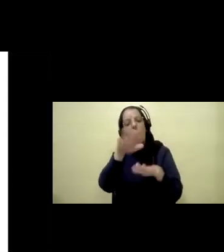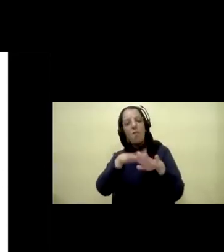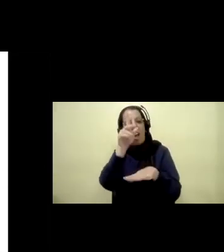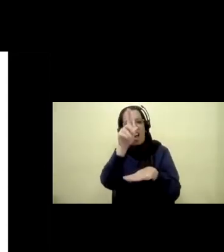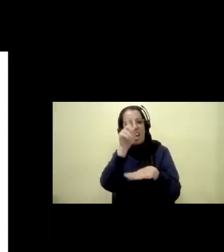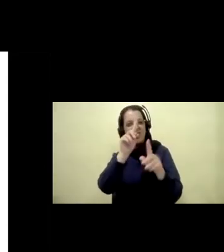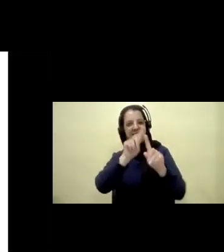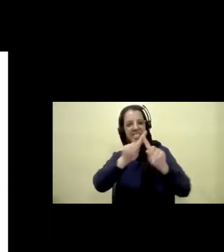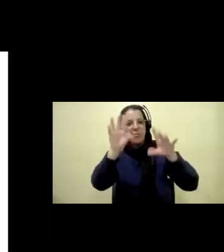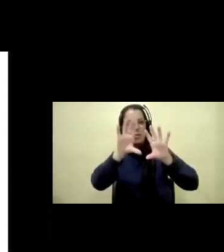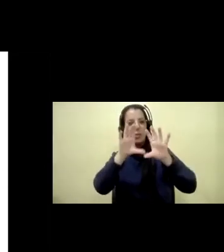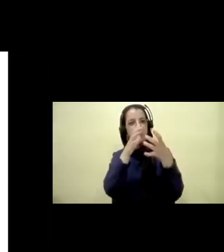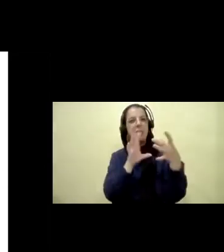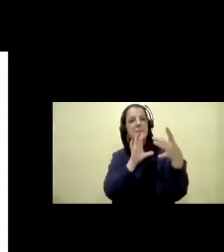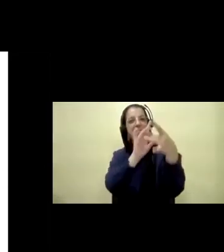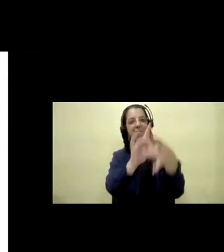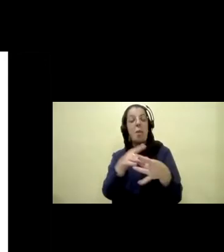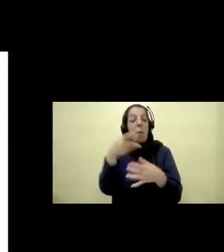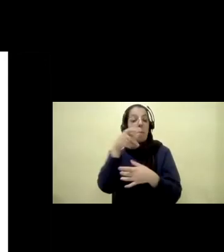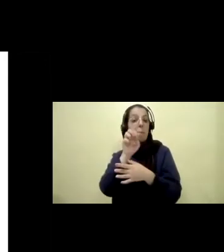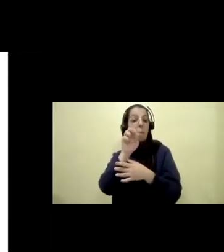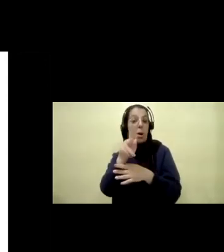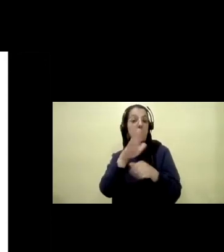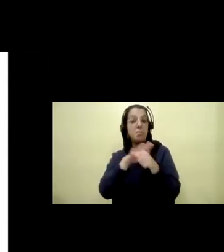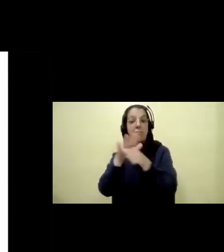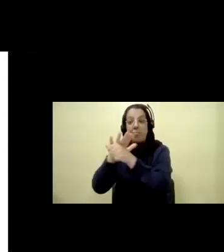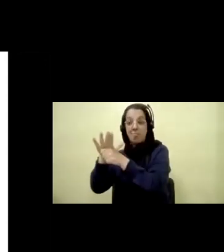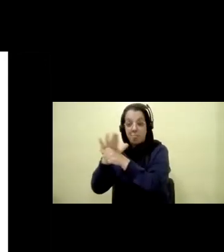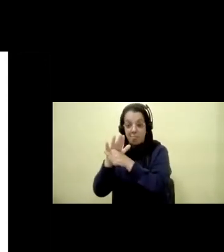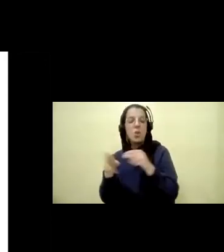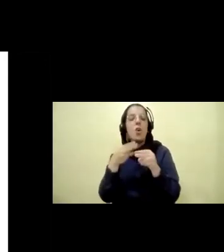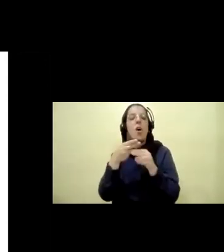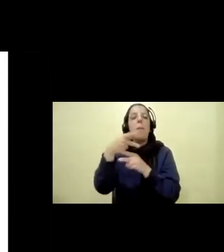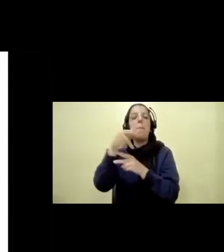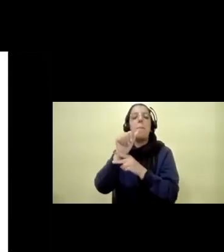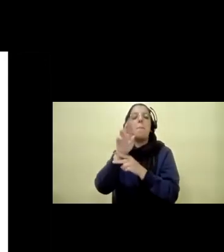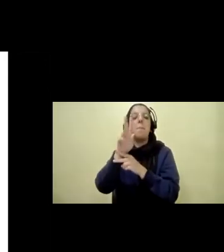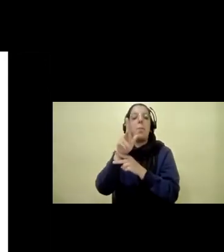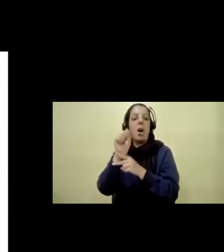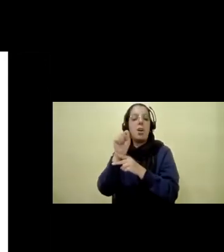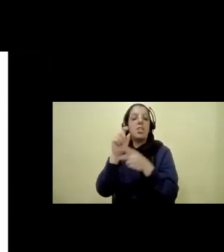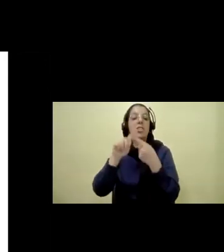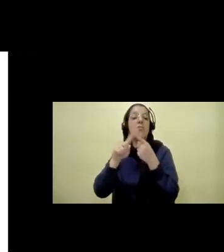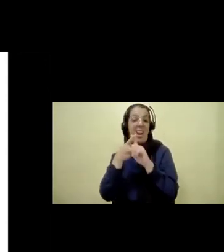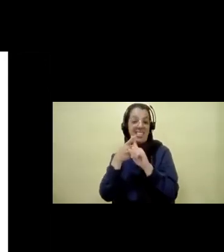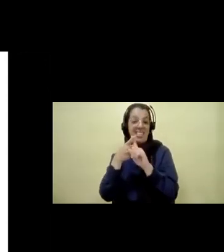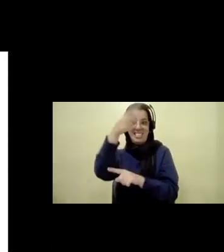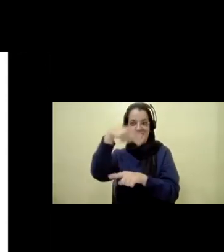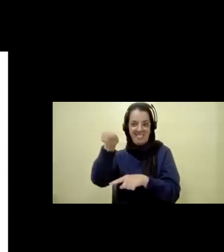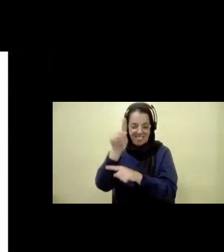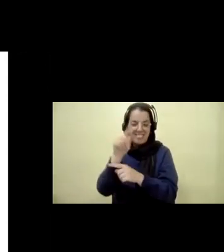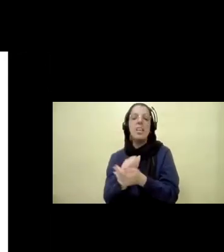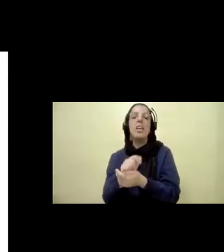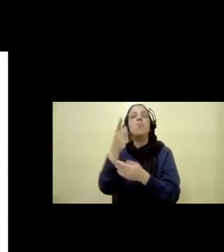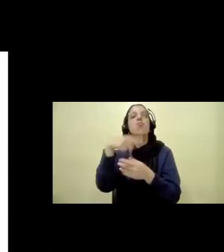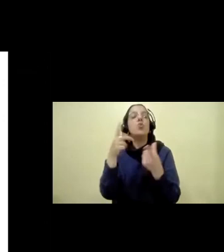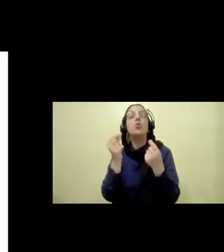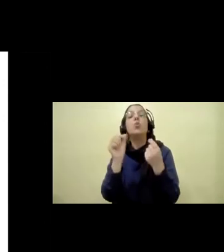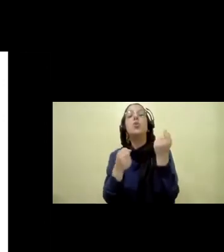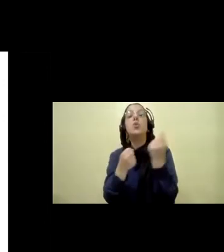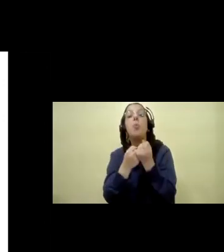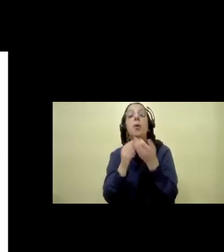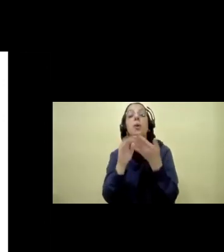community organizations develop these Parks Friends groups in order to support community programming in the parks.